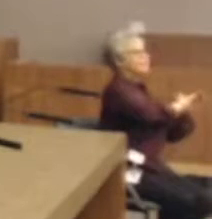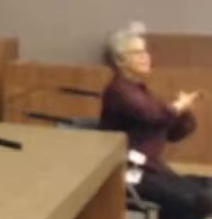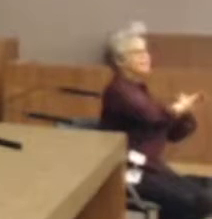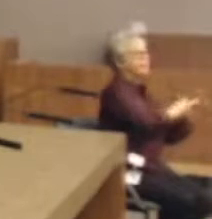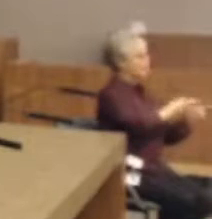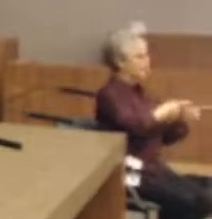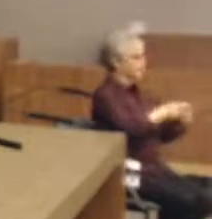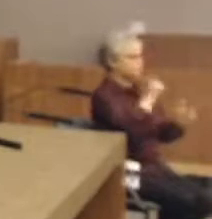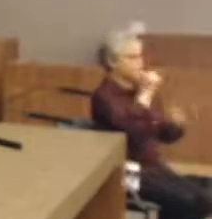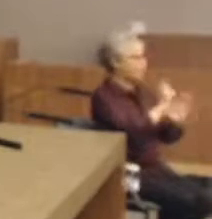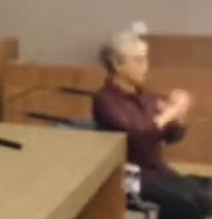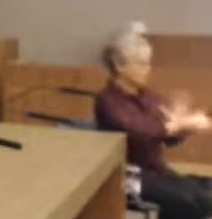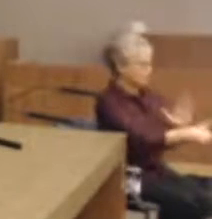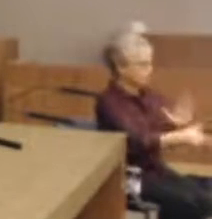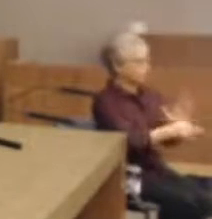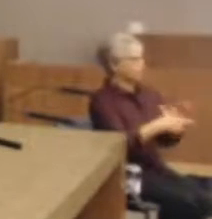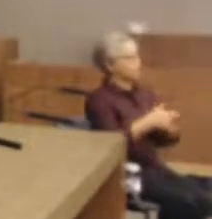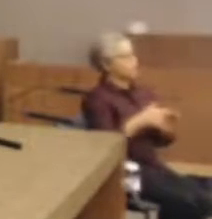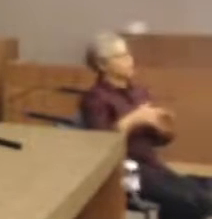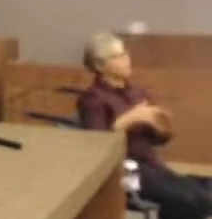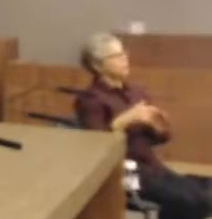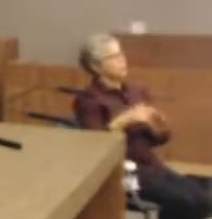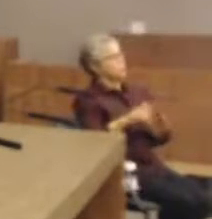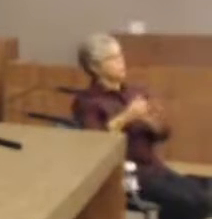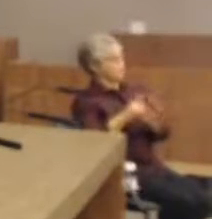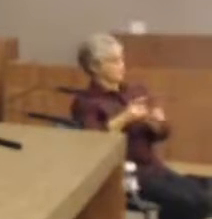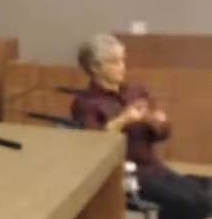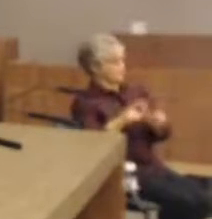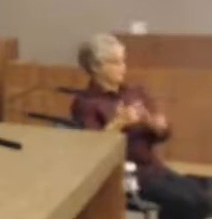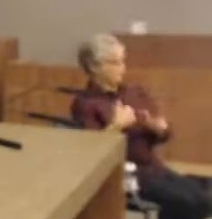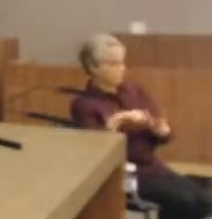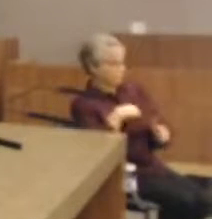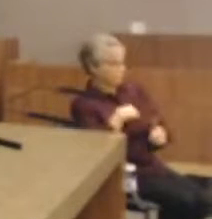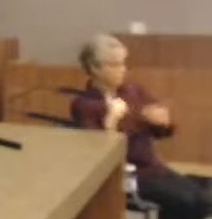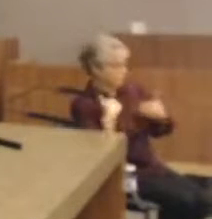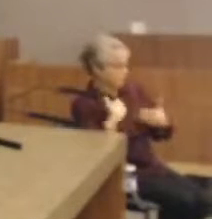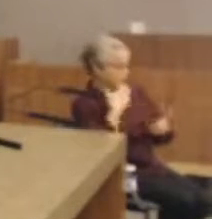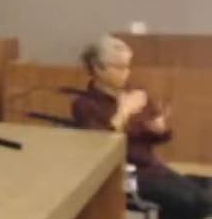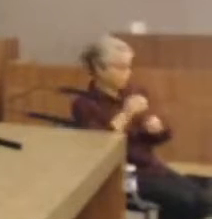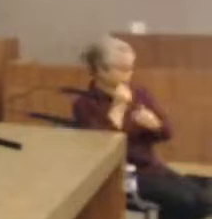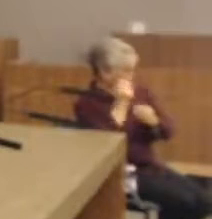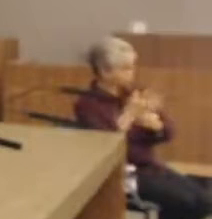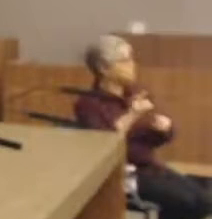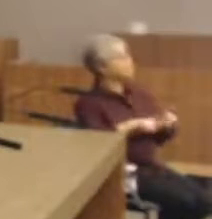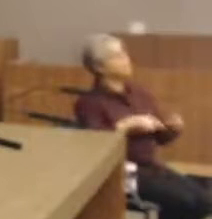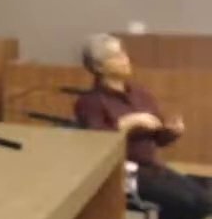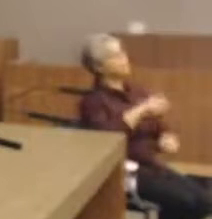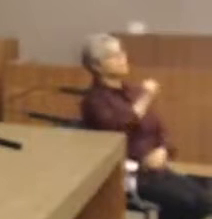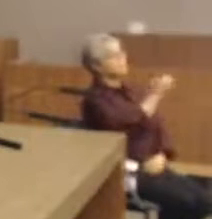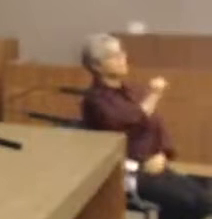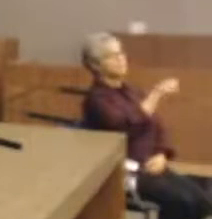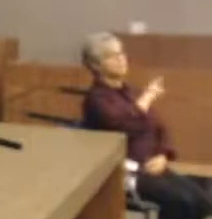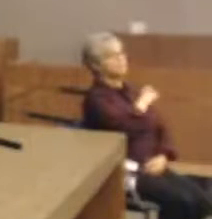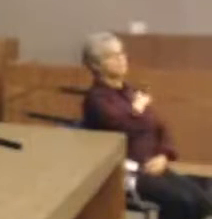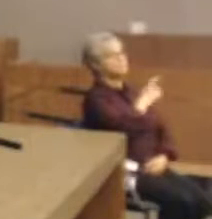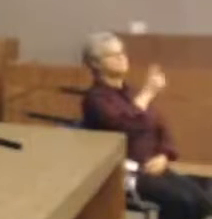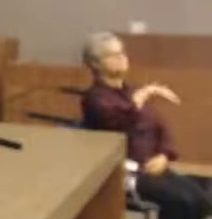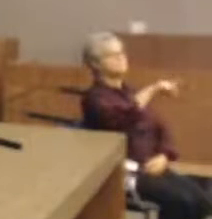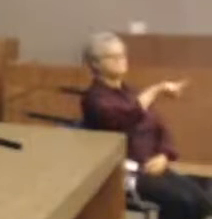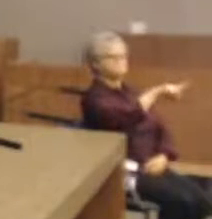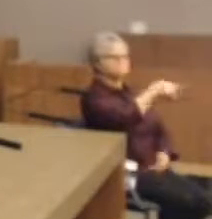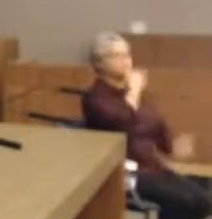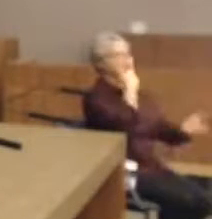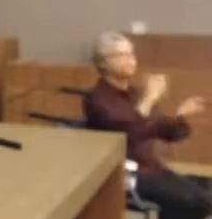And then I've seen some really well-trained people, and a big shout out to our SVU department in San Francisco, who are very good at